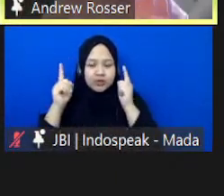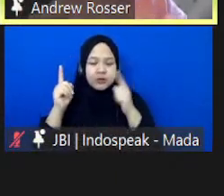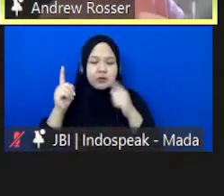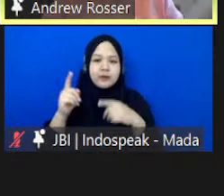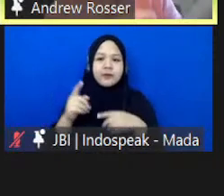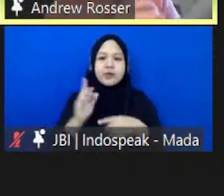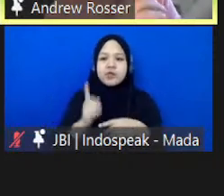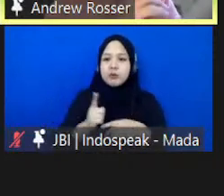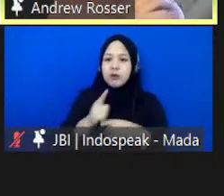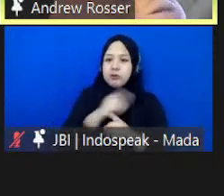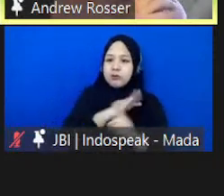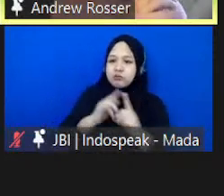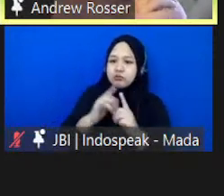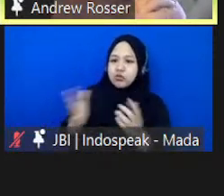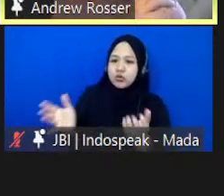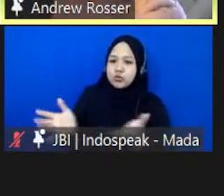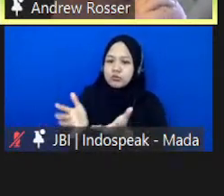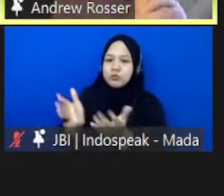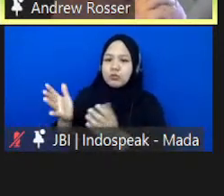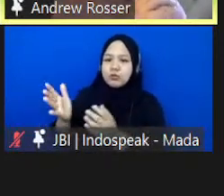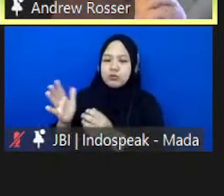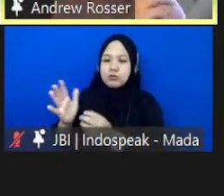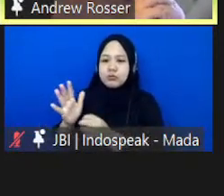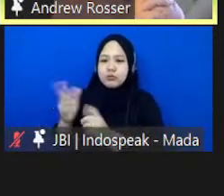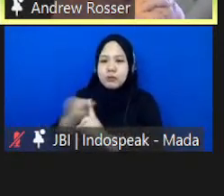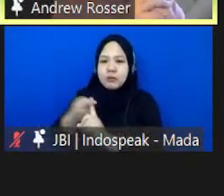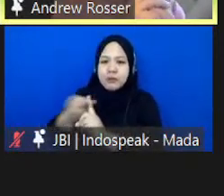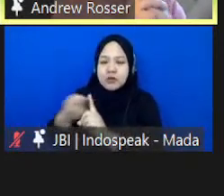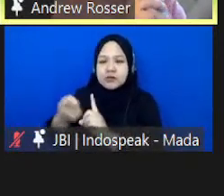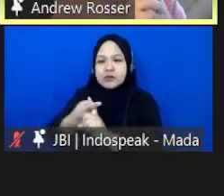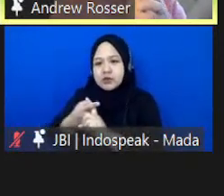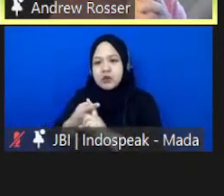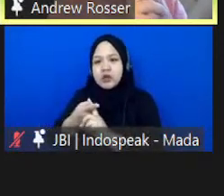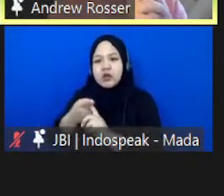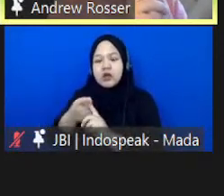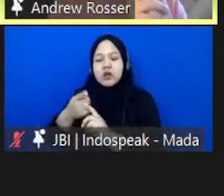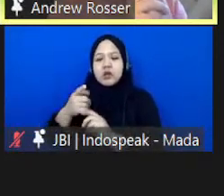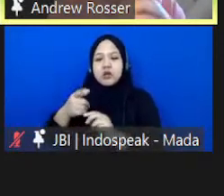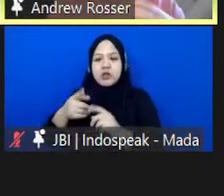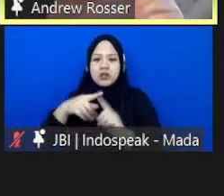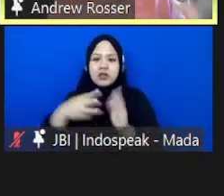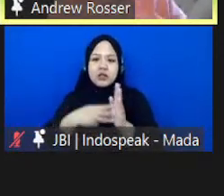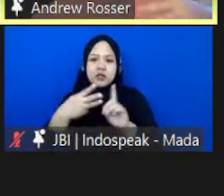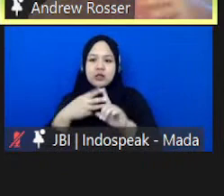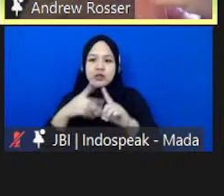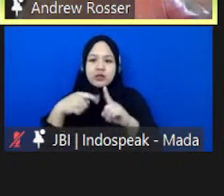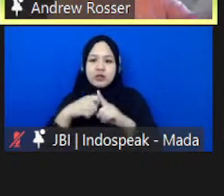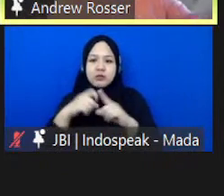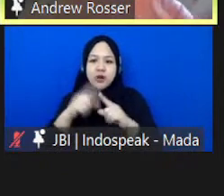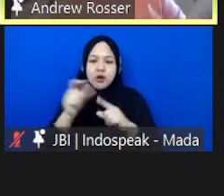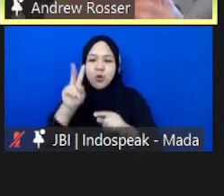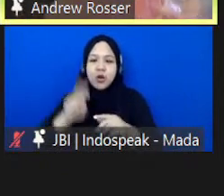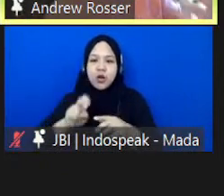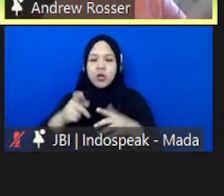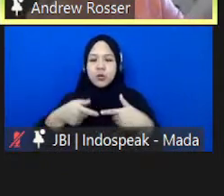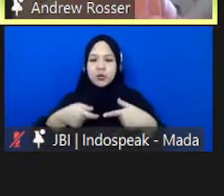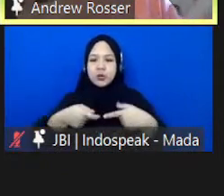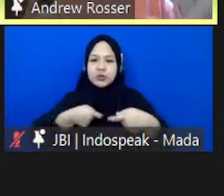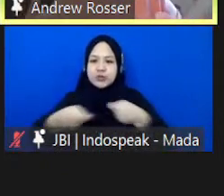forces in support of tobacco control initiatives. Indeed, if